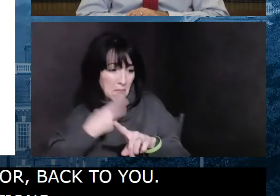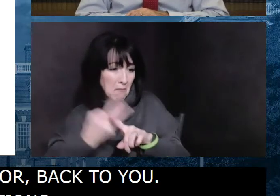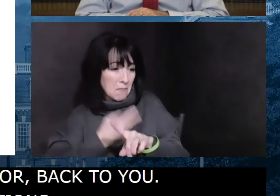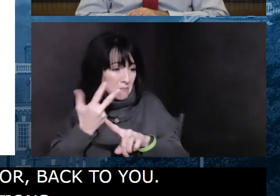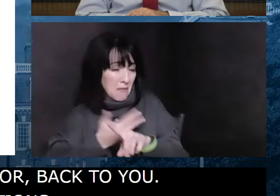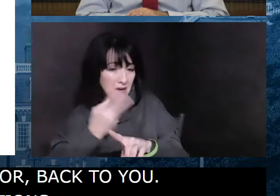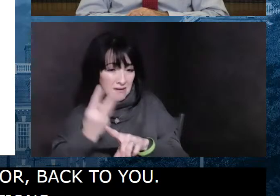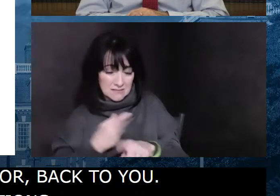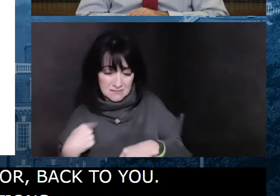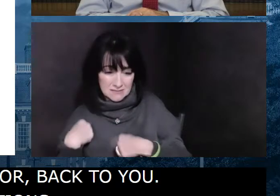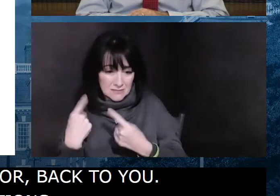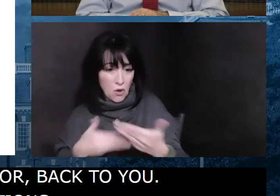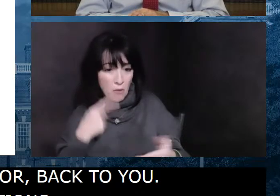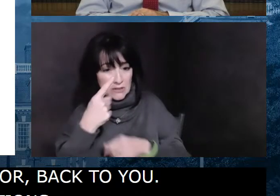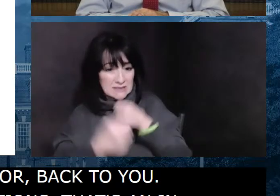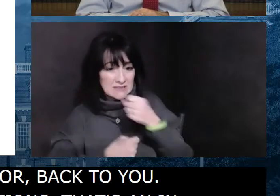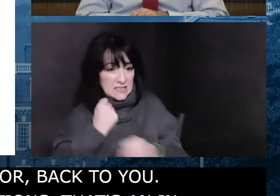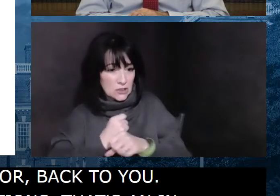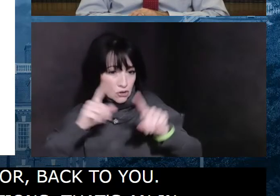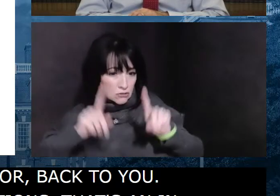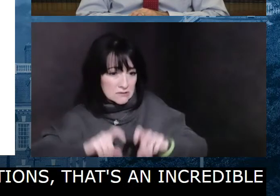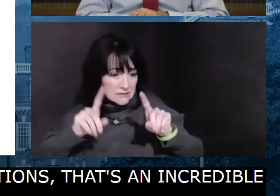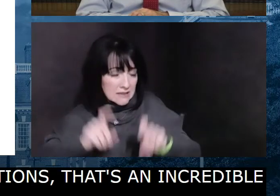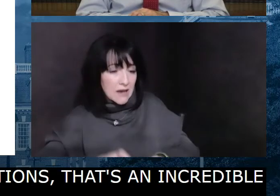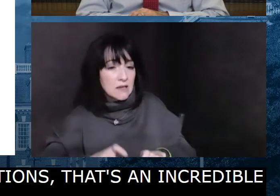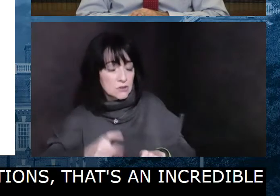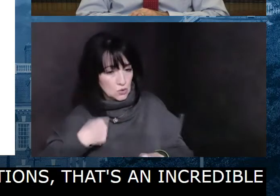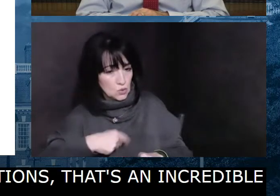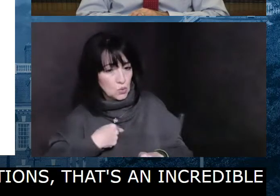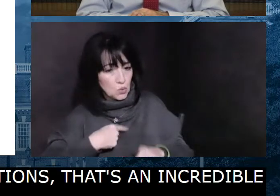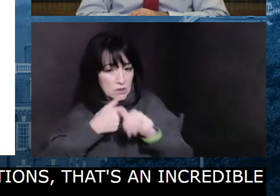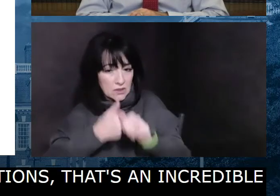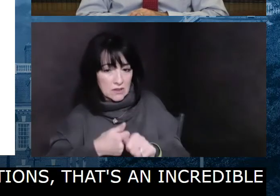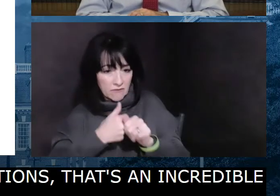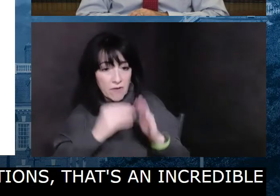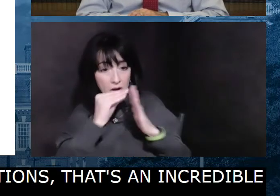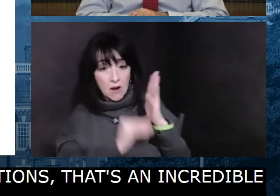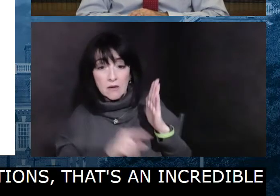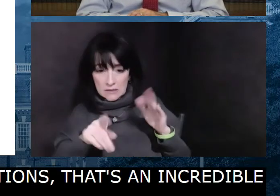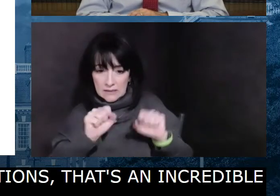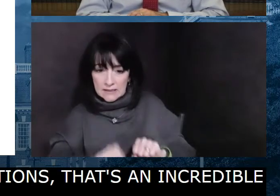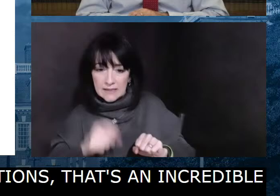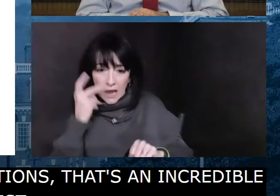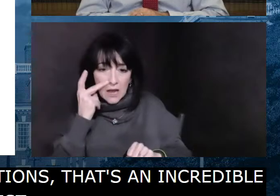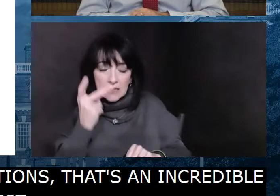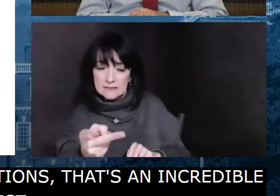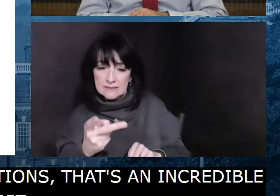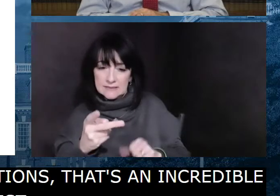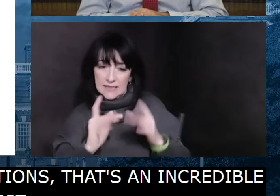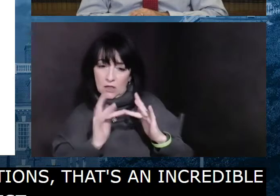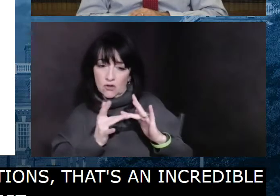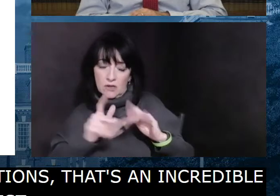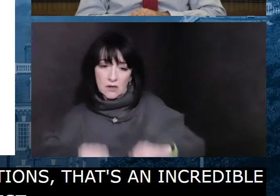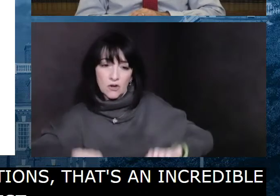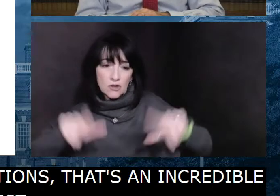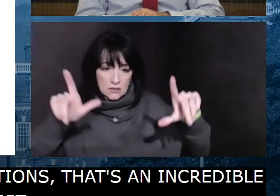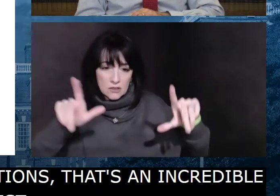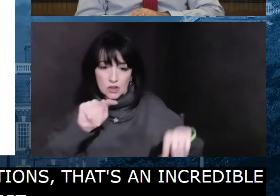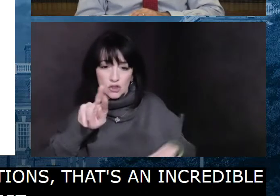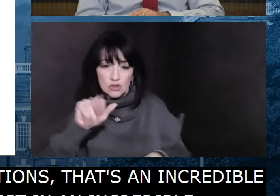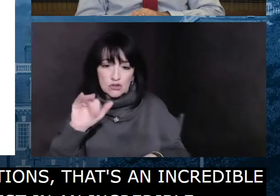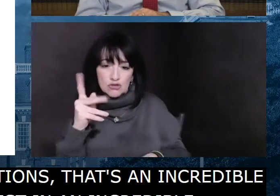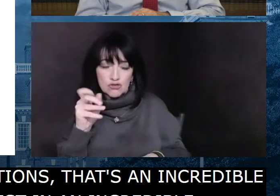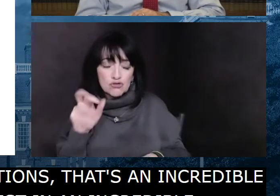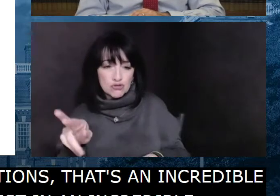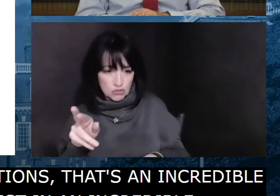Our tracker has all that data for you if you want to take a look at it. That's our goal, fast and fair